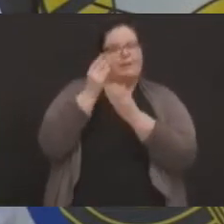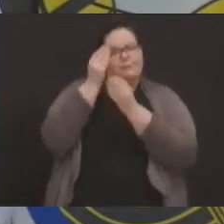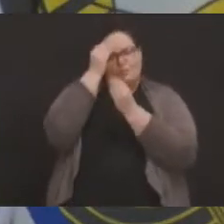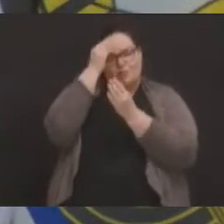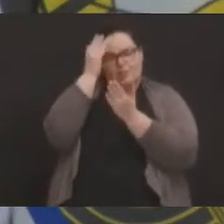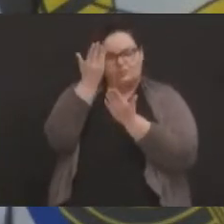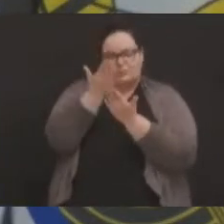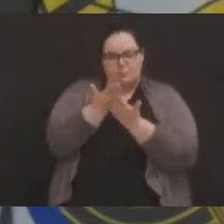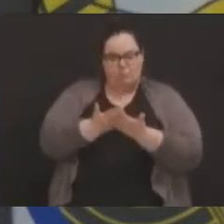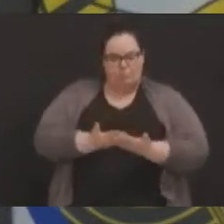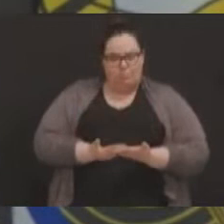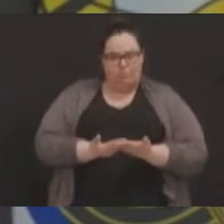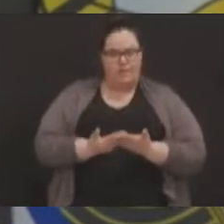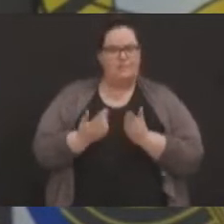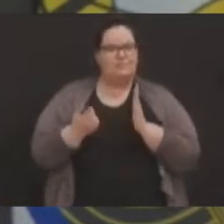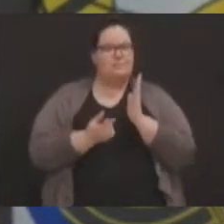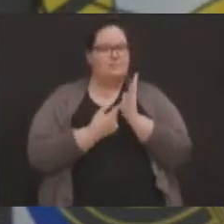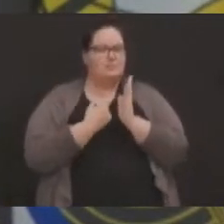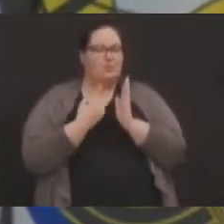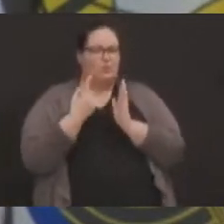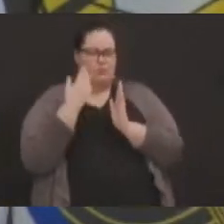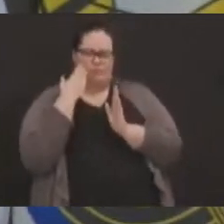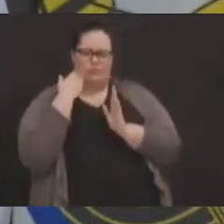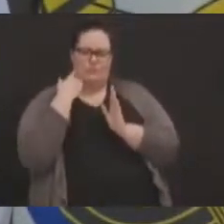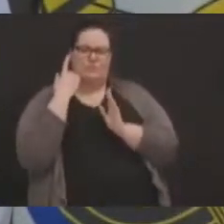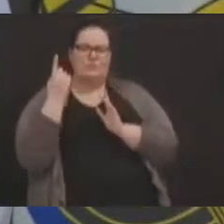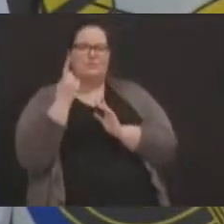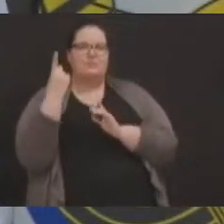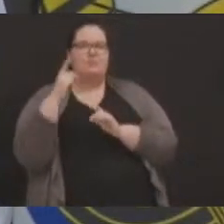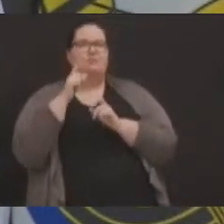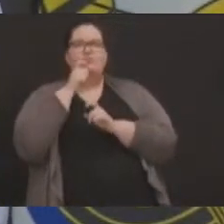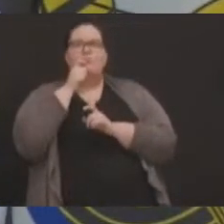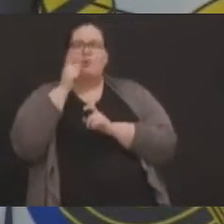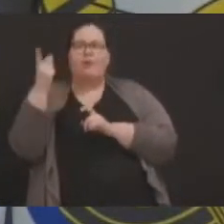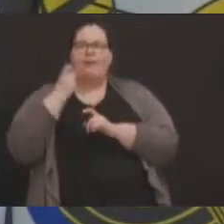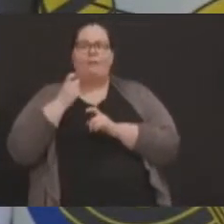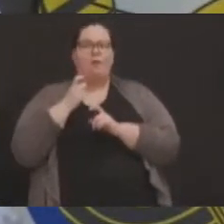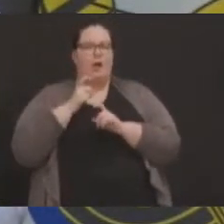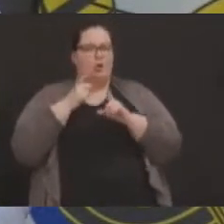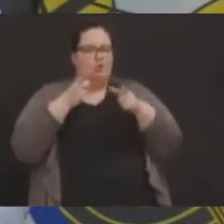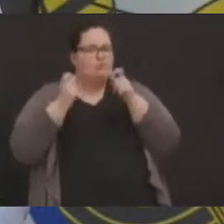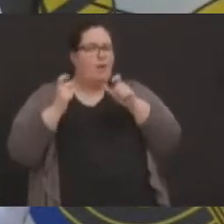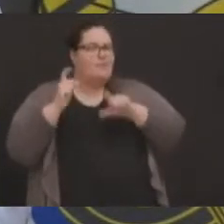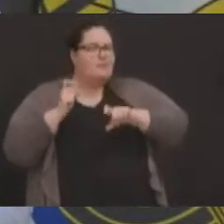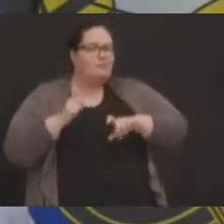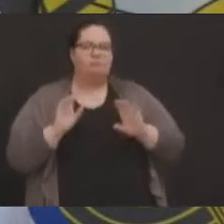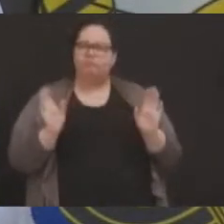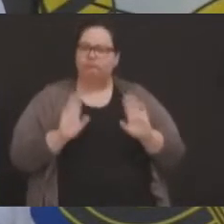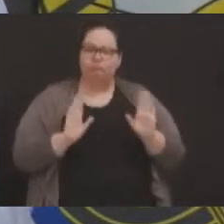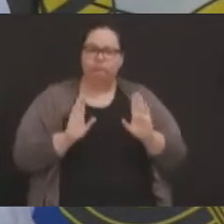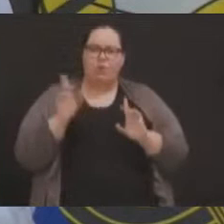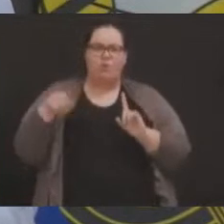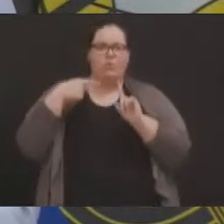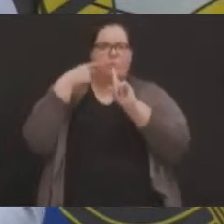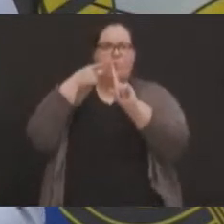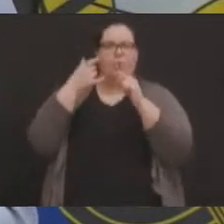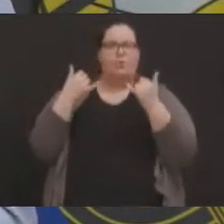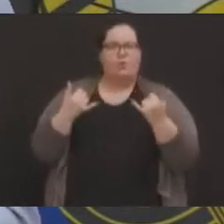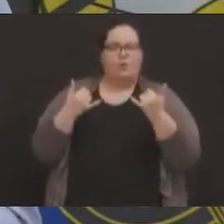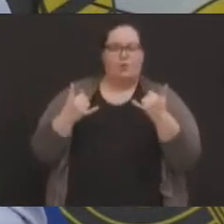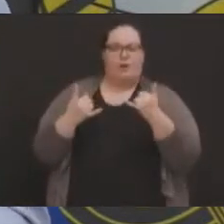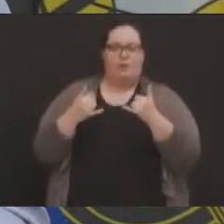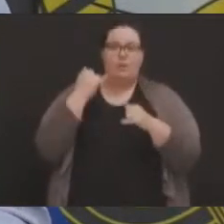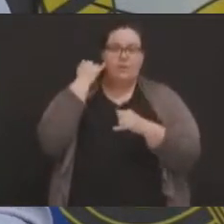around diagnostic testing, and that's the PCR-based testing. The rapid test, there is a PCR test that's a rapid test, but it's used in